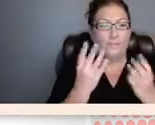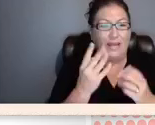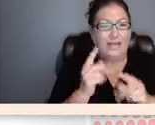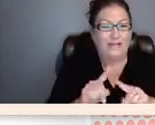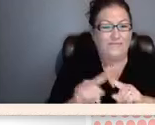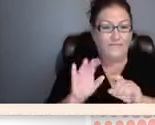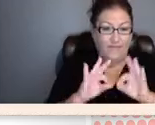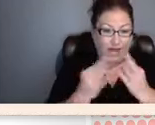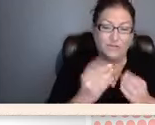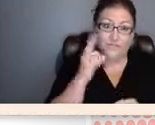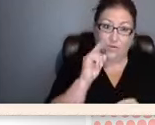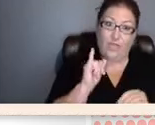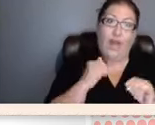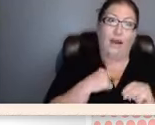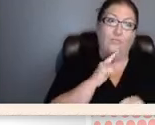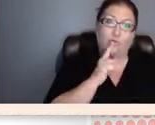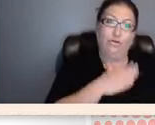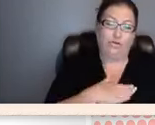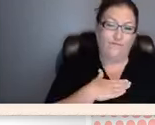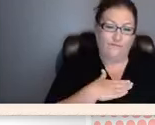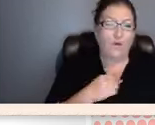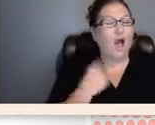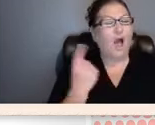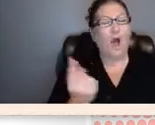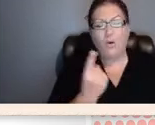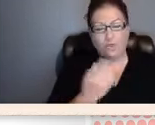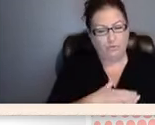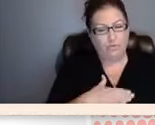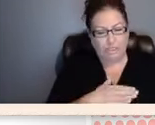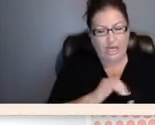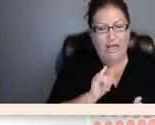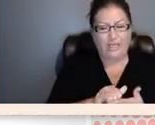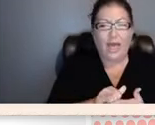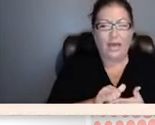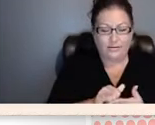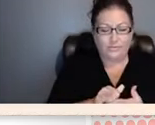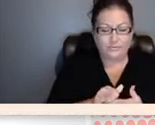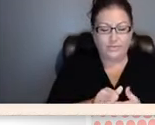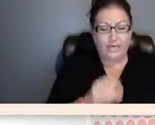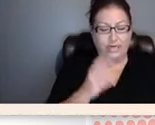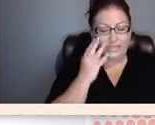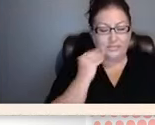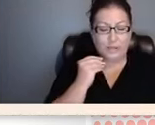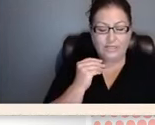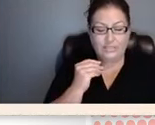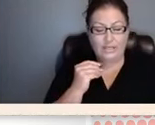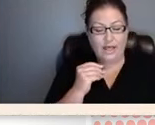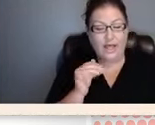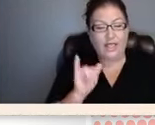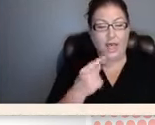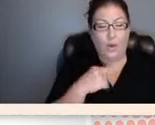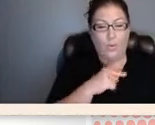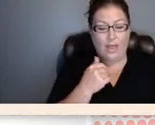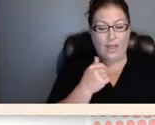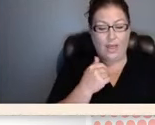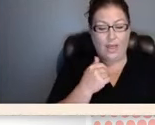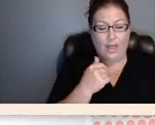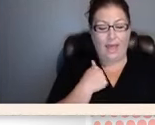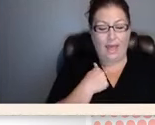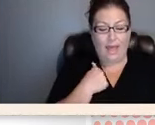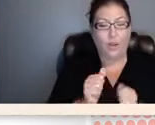grateful. I'm always appreciative of the fact and experience that we have working with the families and